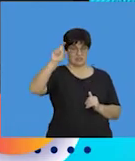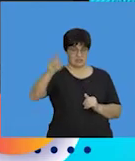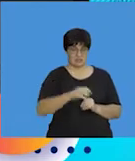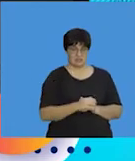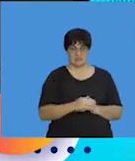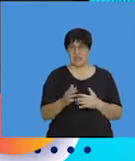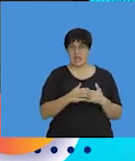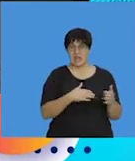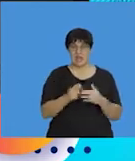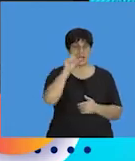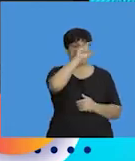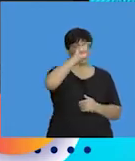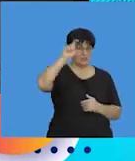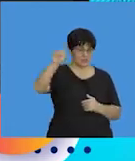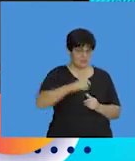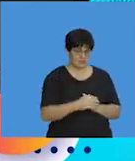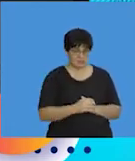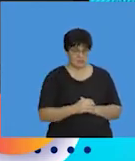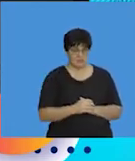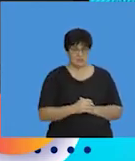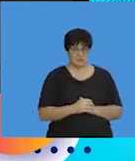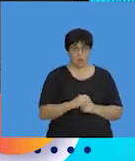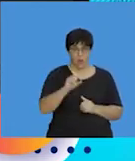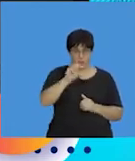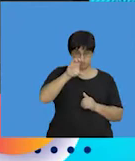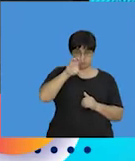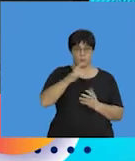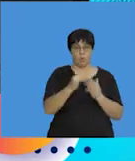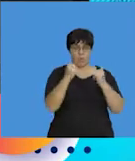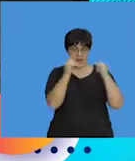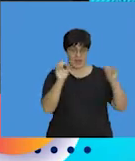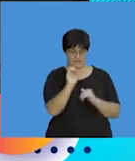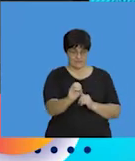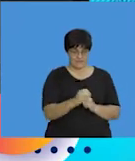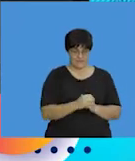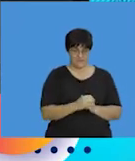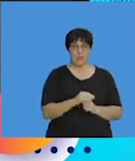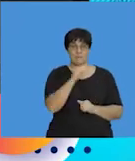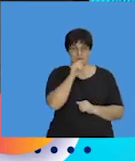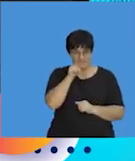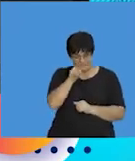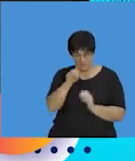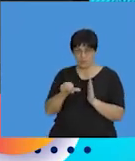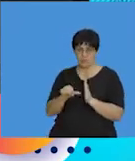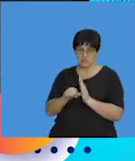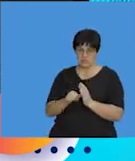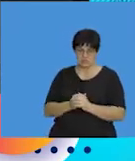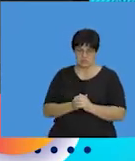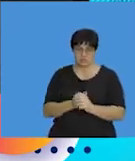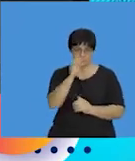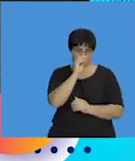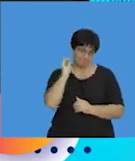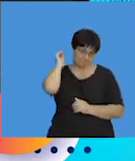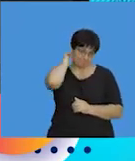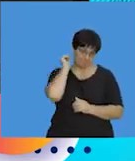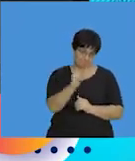the word above in capitals. If there's any word written in capitals, bolded, or underlined, they